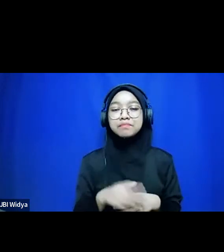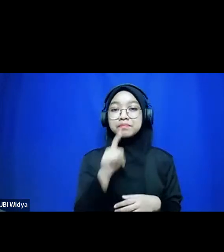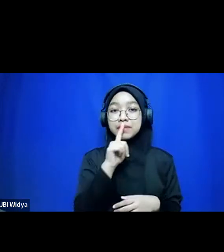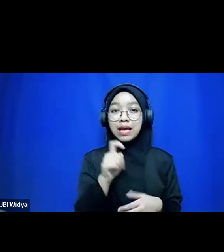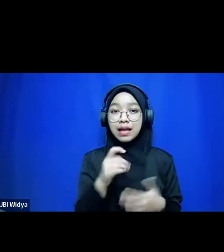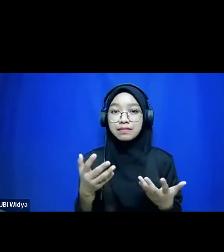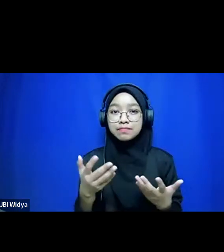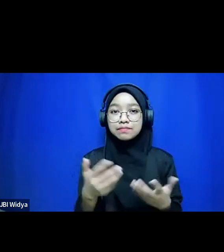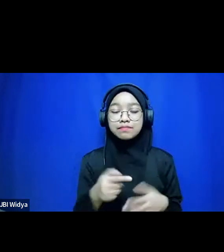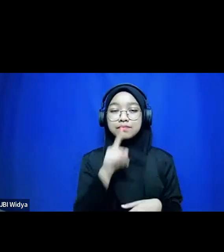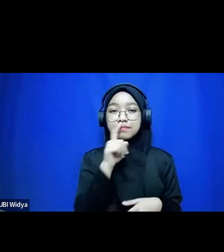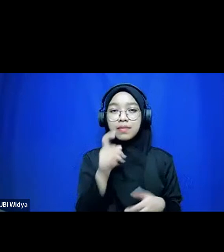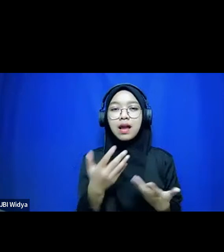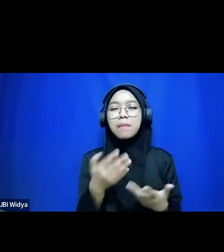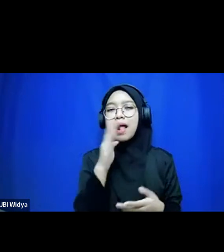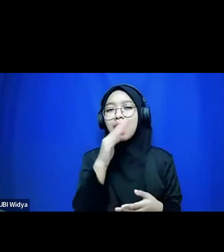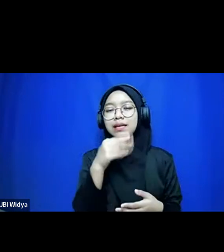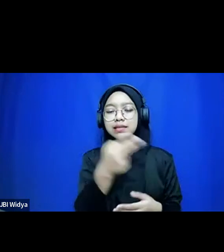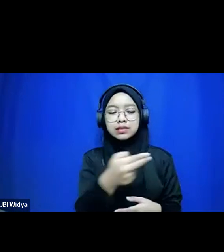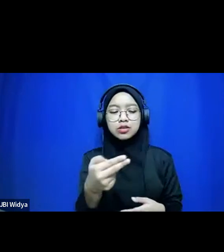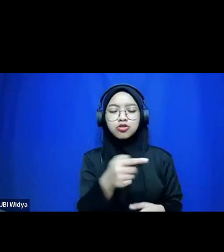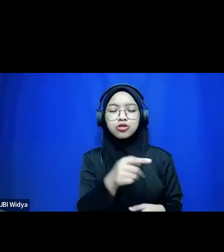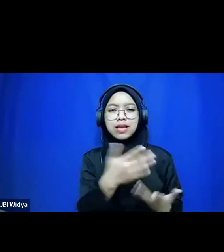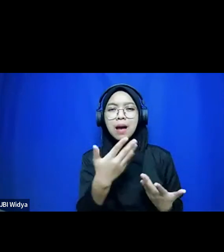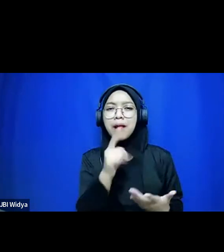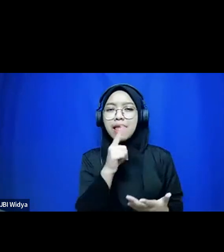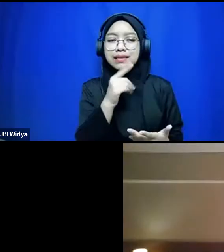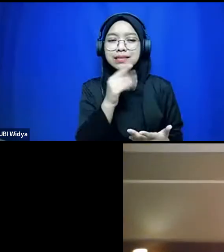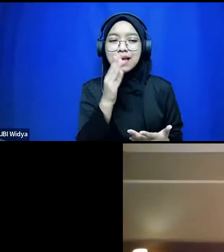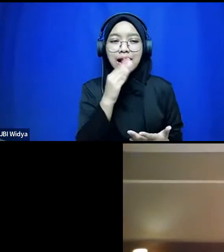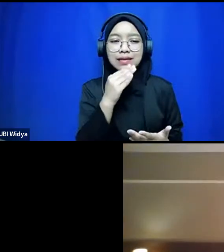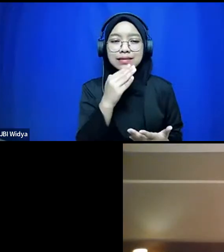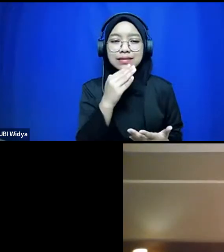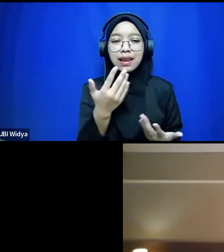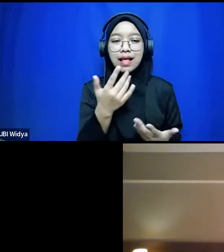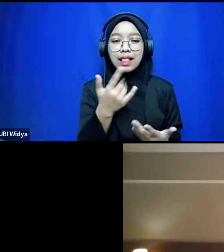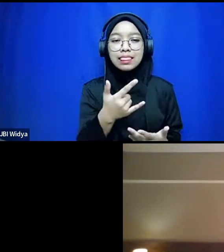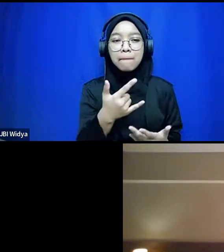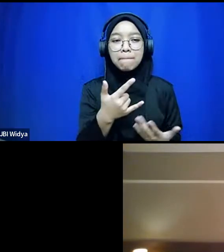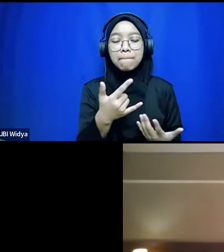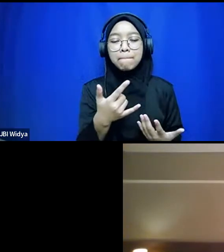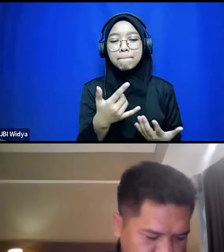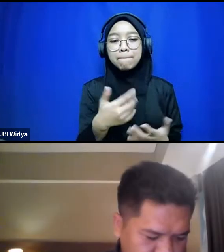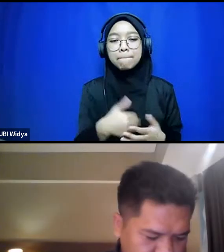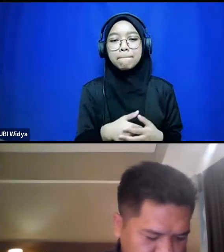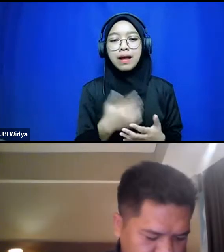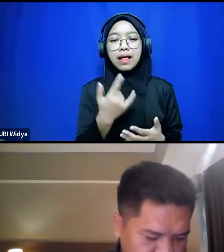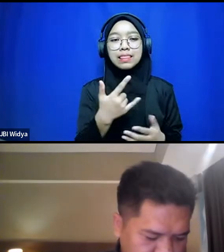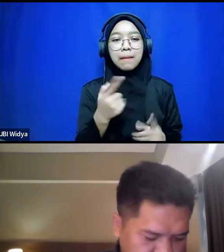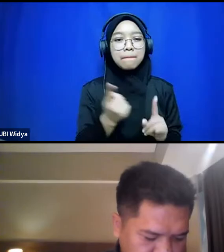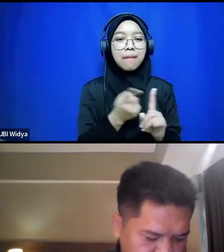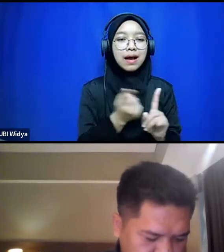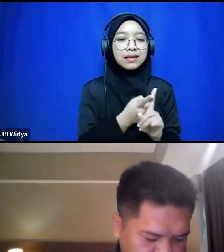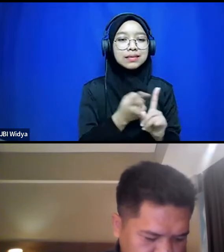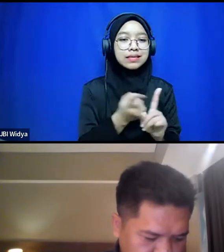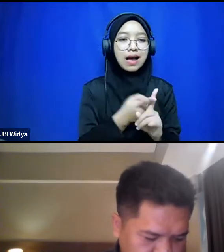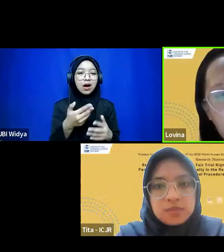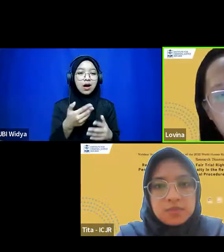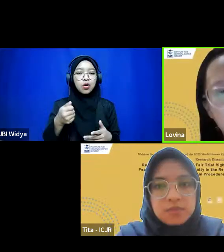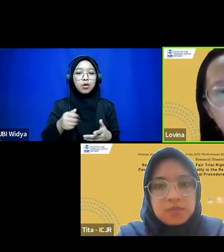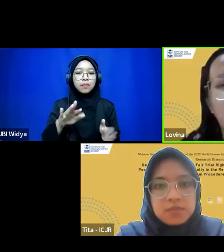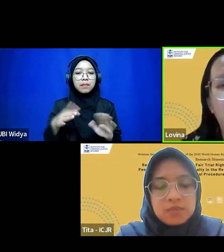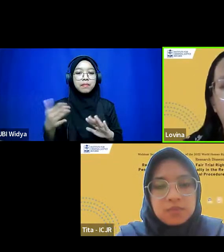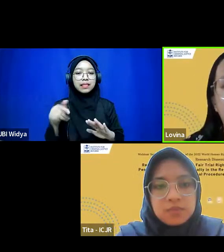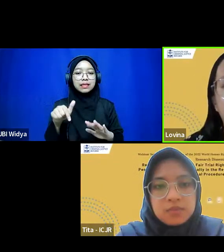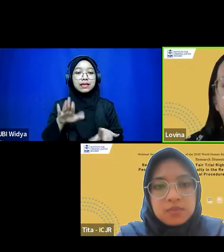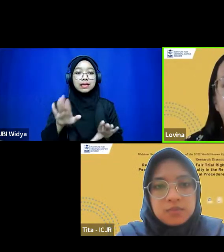to insist the death sentence as one of our punishment form? Is it because of the policymaker